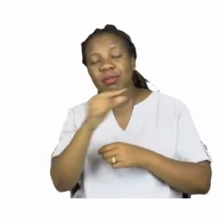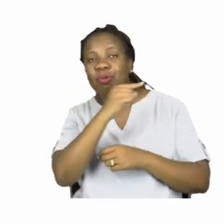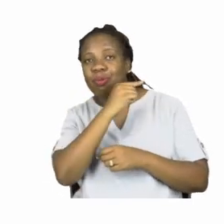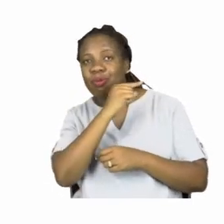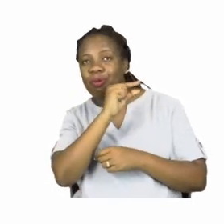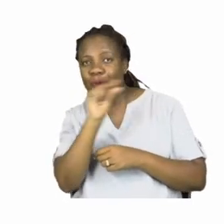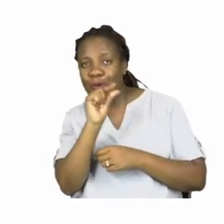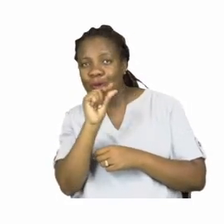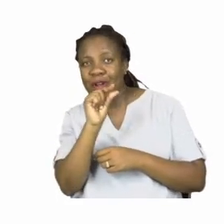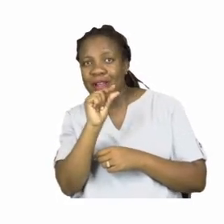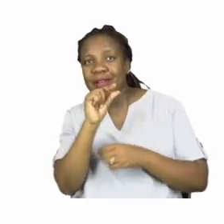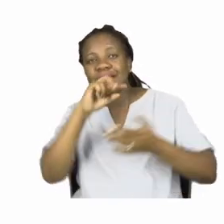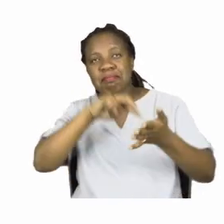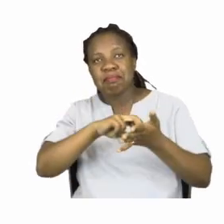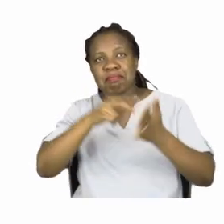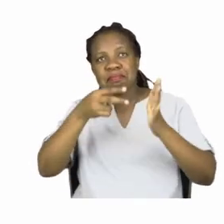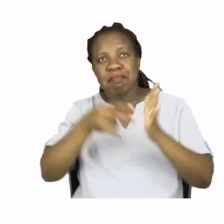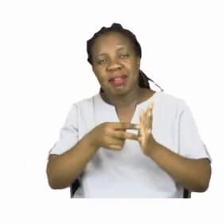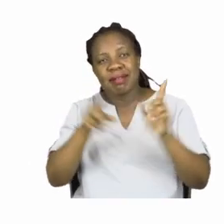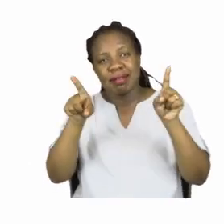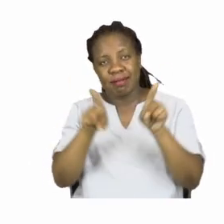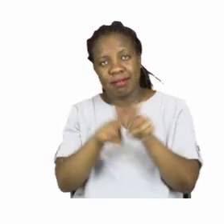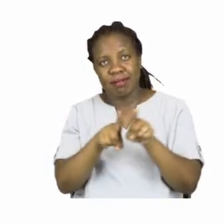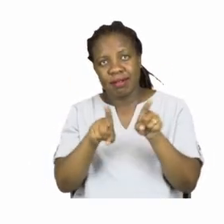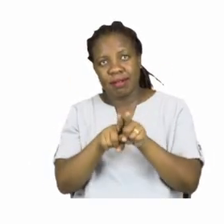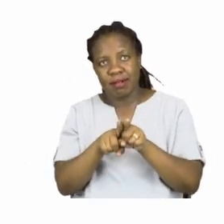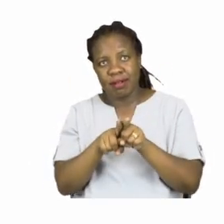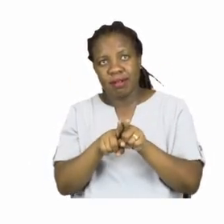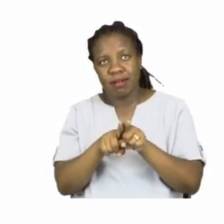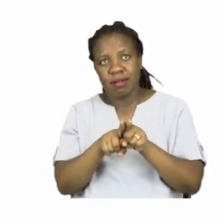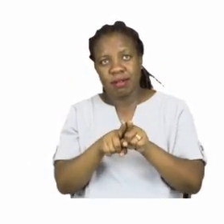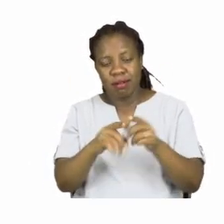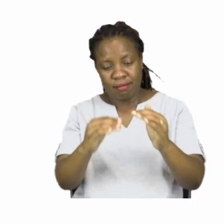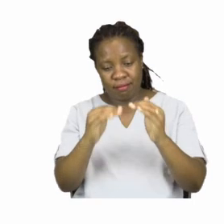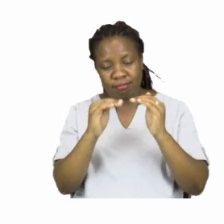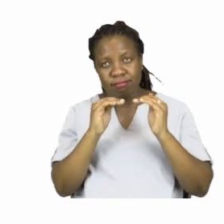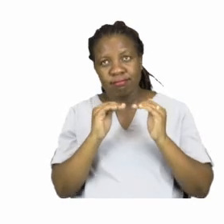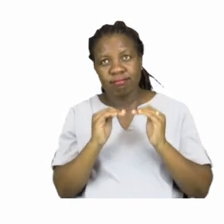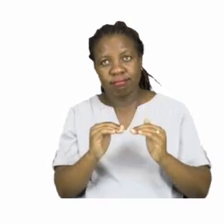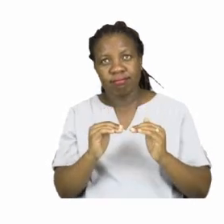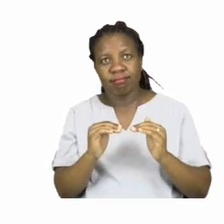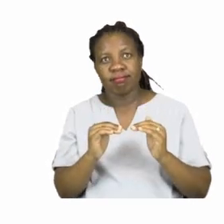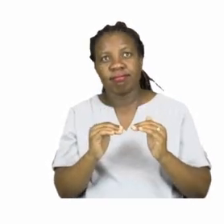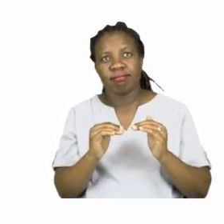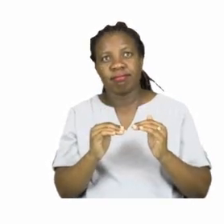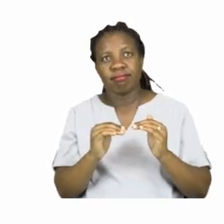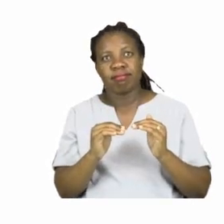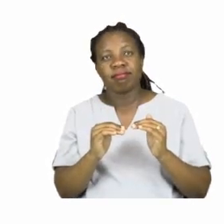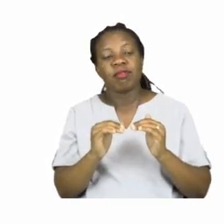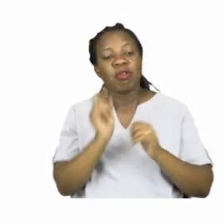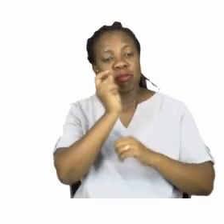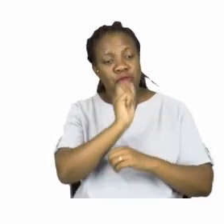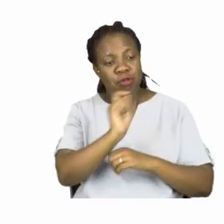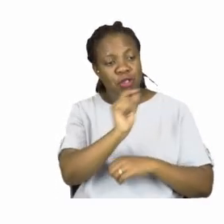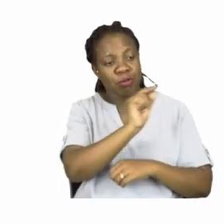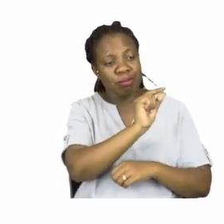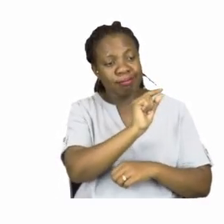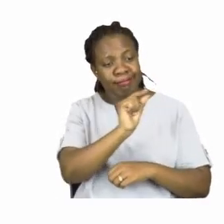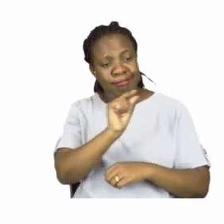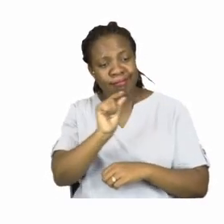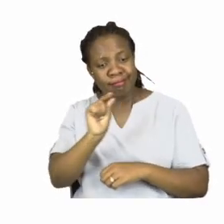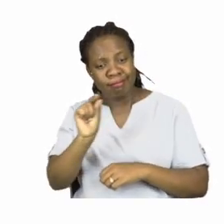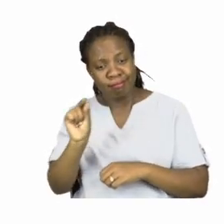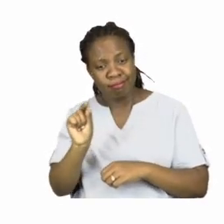same or has the same meaning. Then we are going to make a sentence with